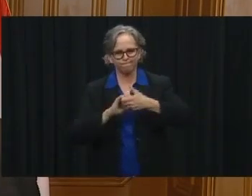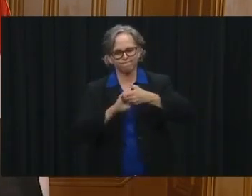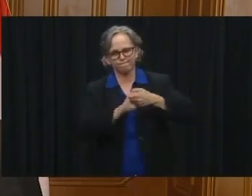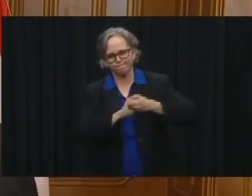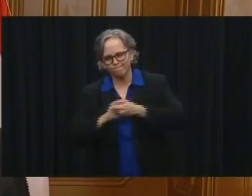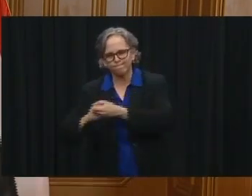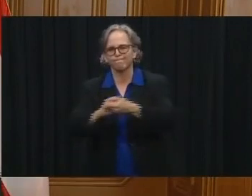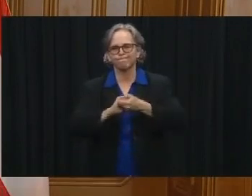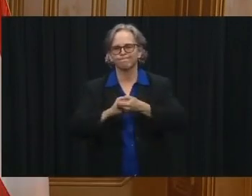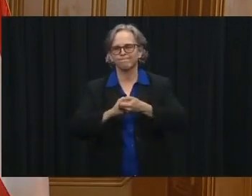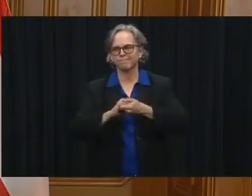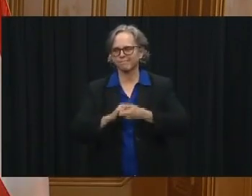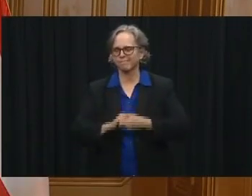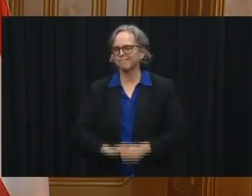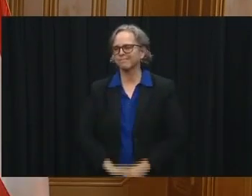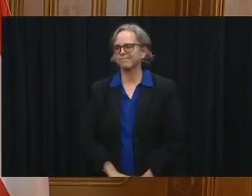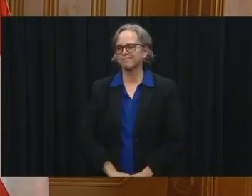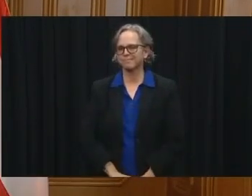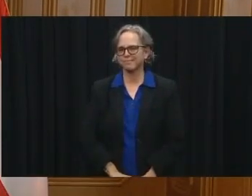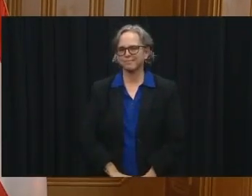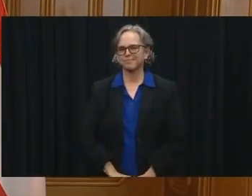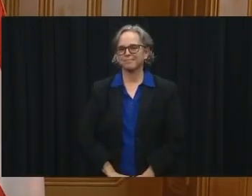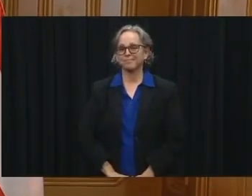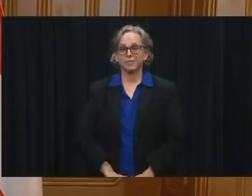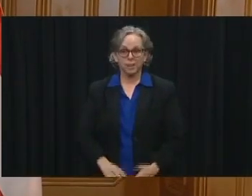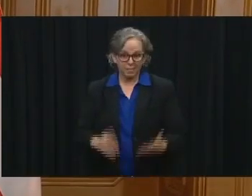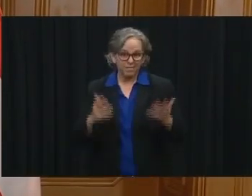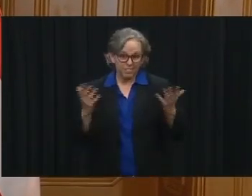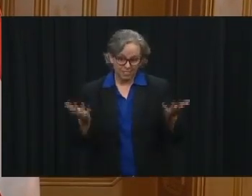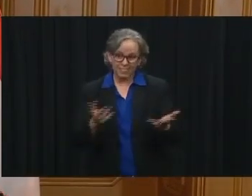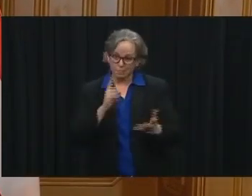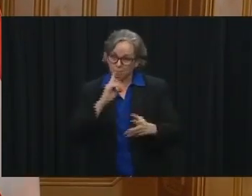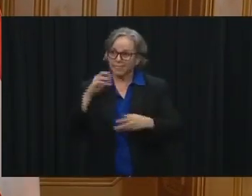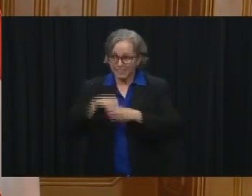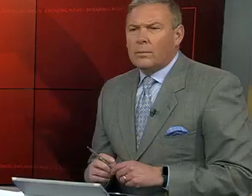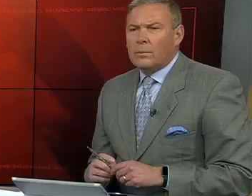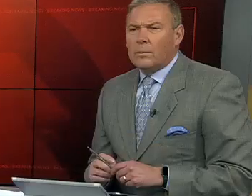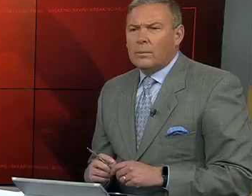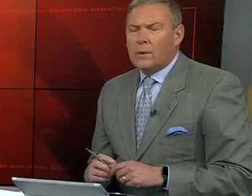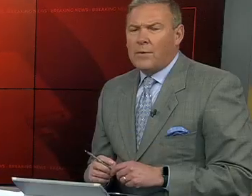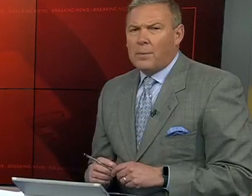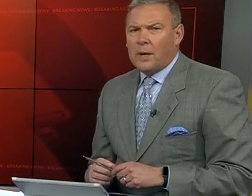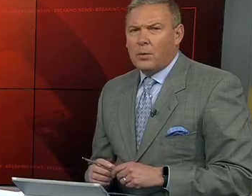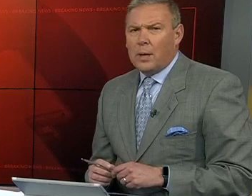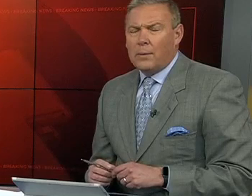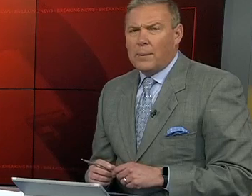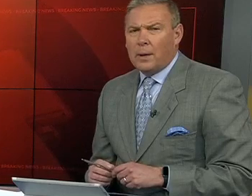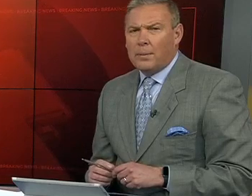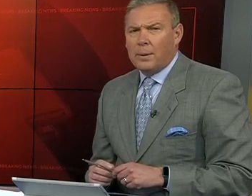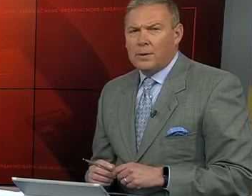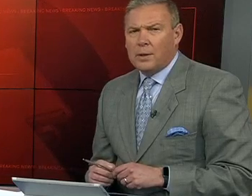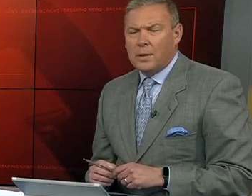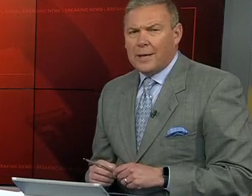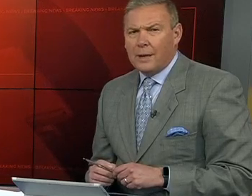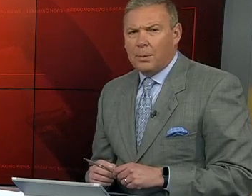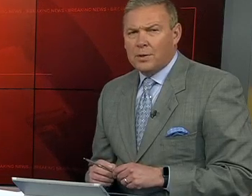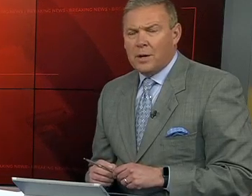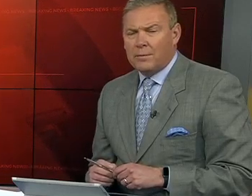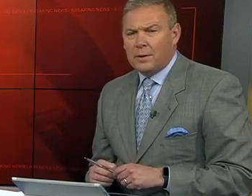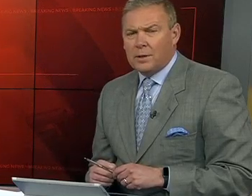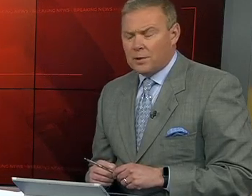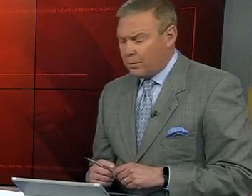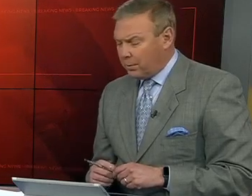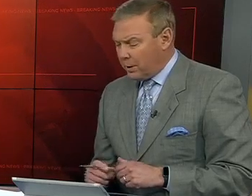We are in this together. We'll see you all tomorrow at 2 o'clock. Thank you. Governor Mike DeWine wrapping up his daily